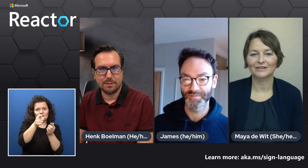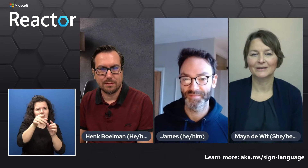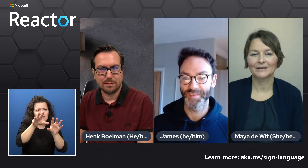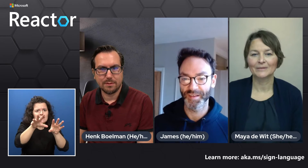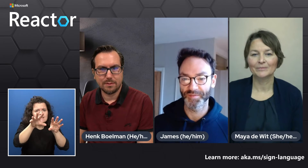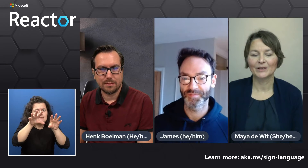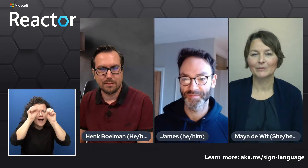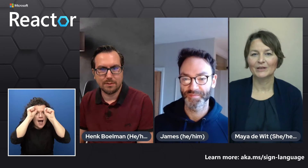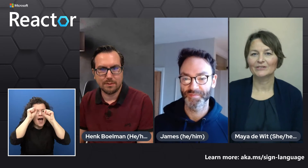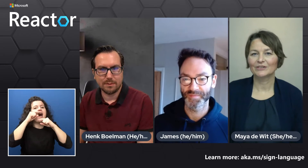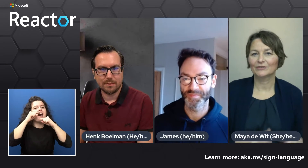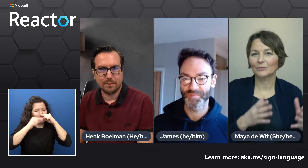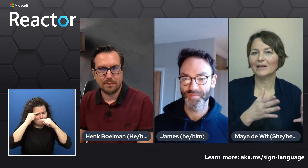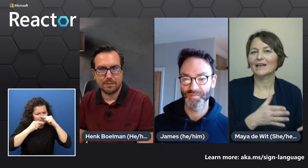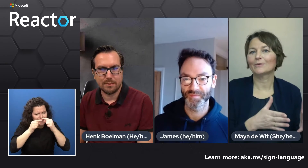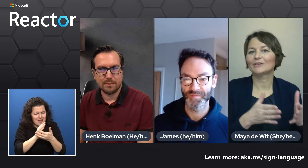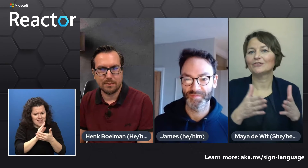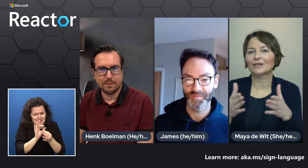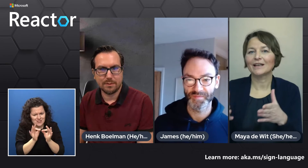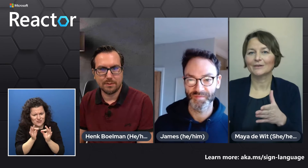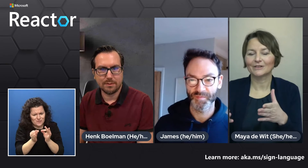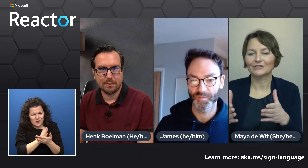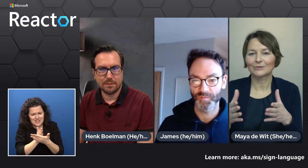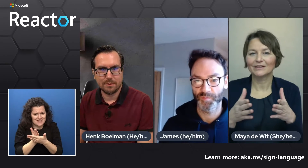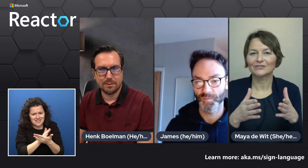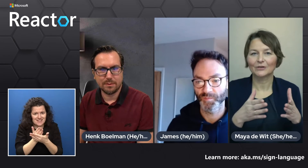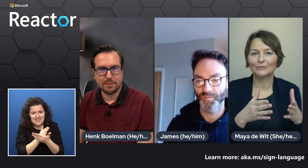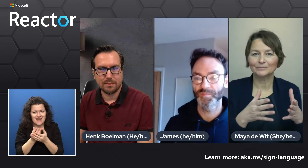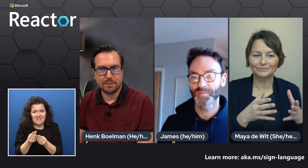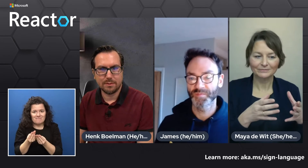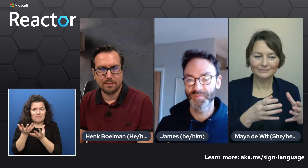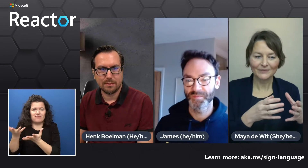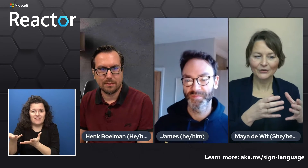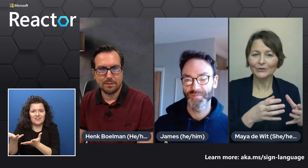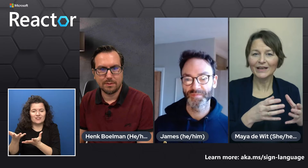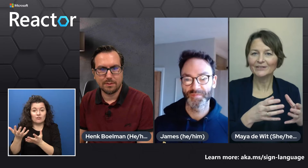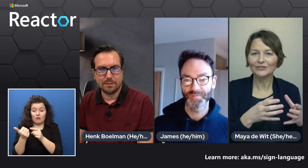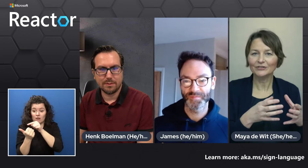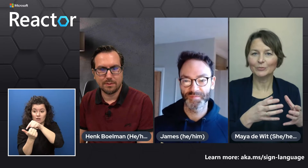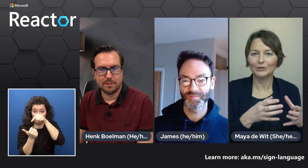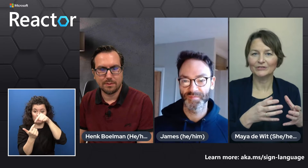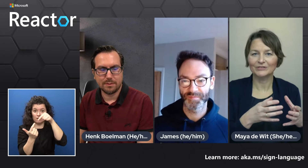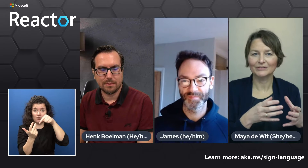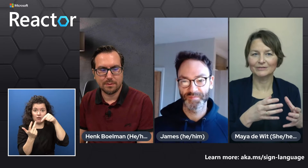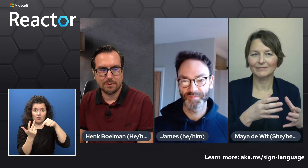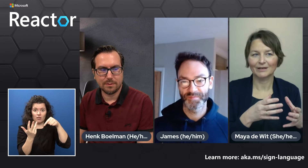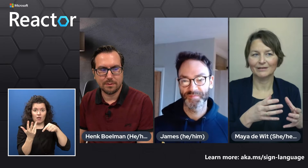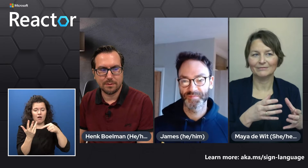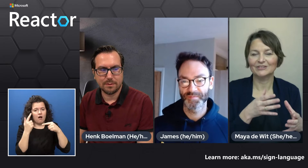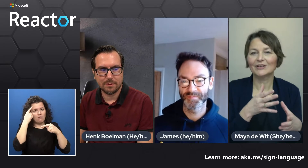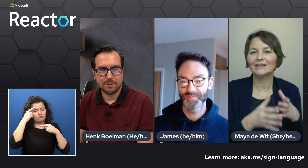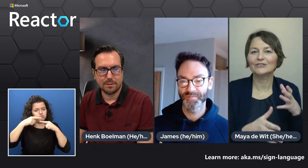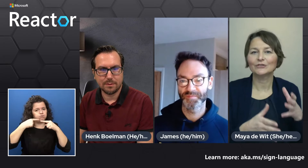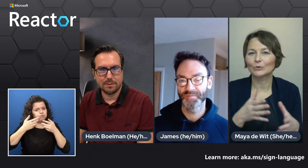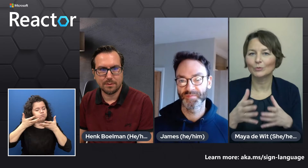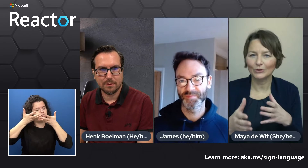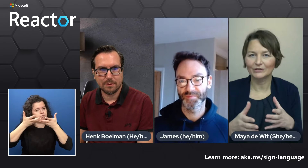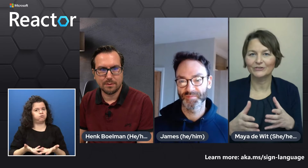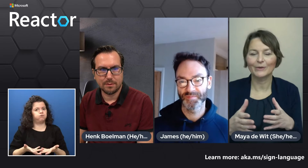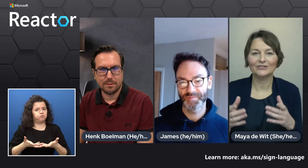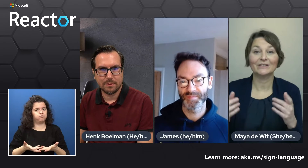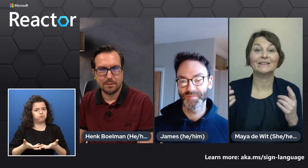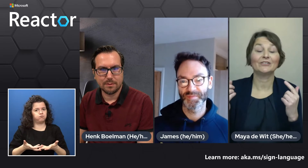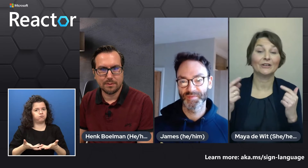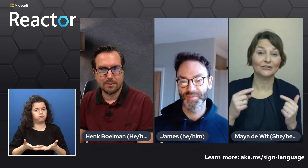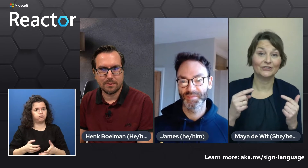interpretation, because it's from language to language, right? So you can't just put signs to a word.